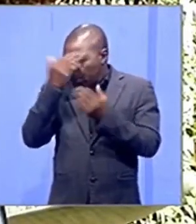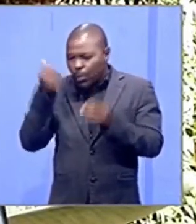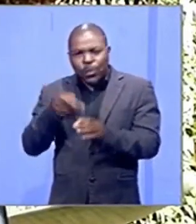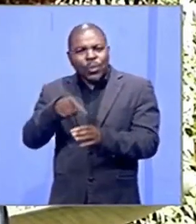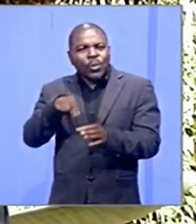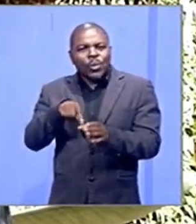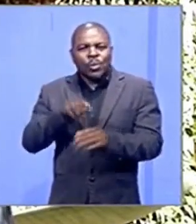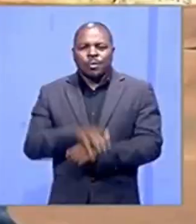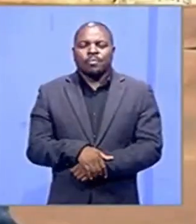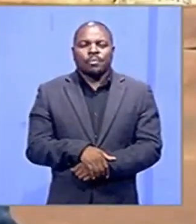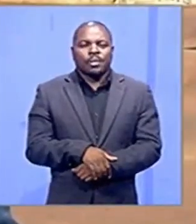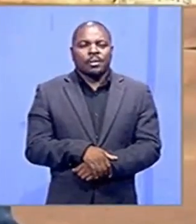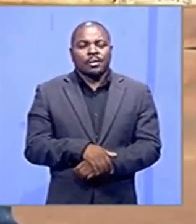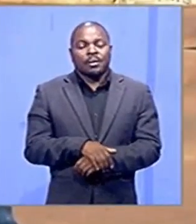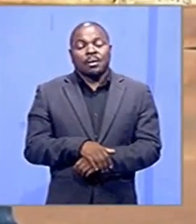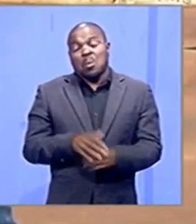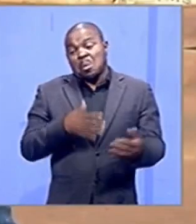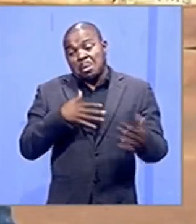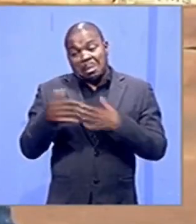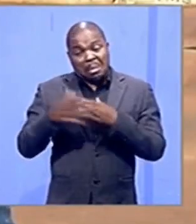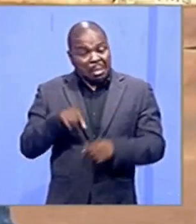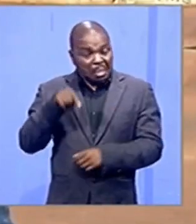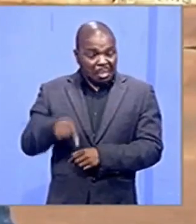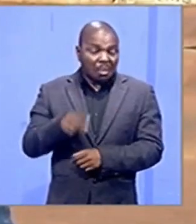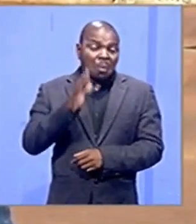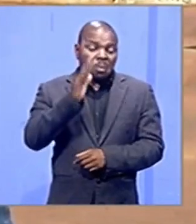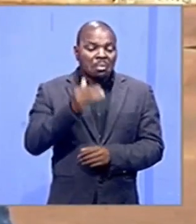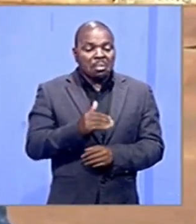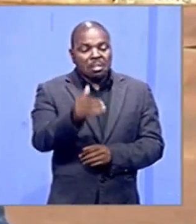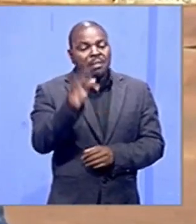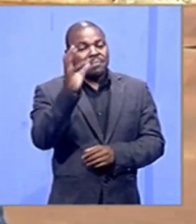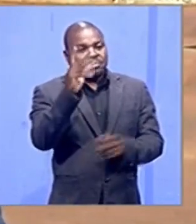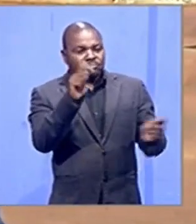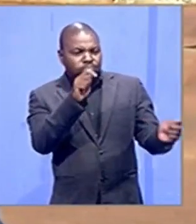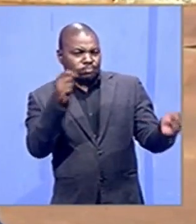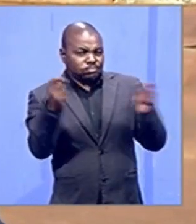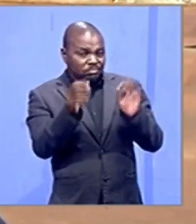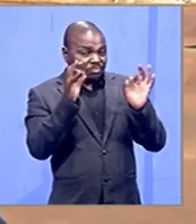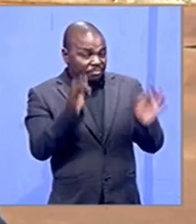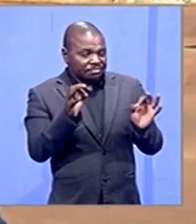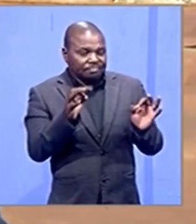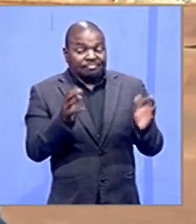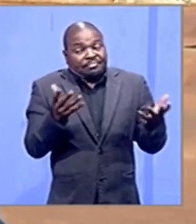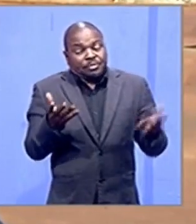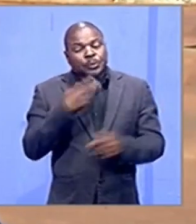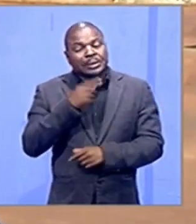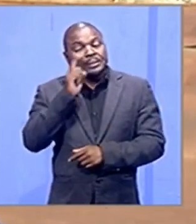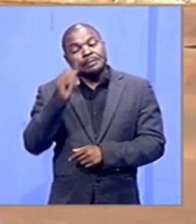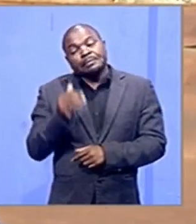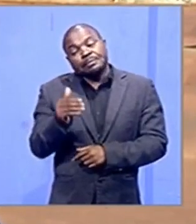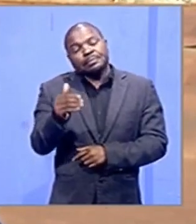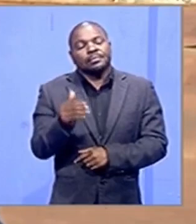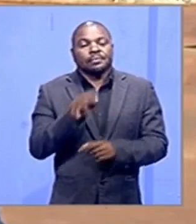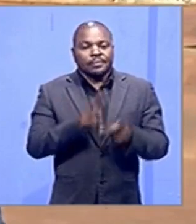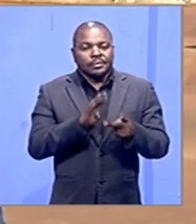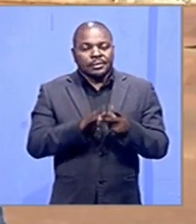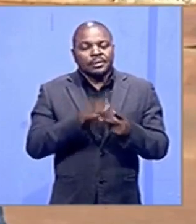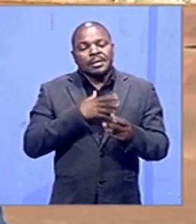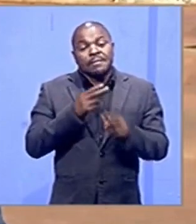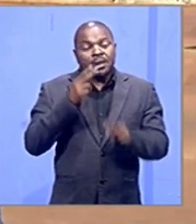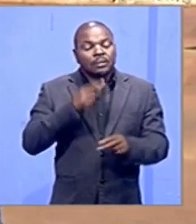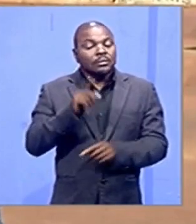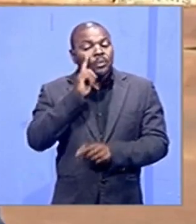in the Free State. Whether they will be able to turn around the Free State, that will be tested, and ultimately it will be